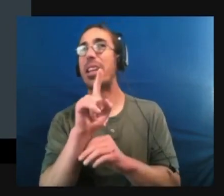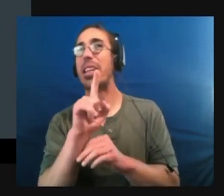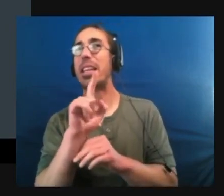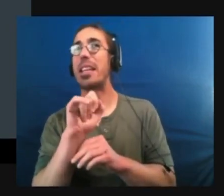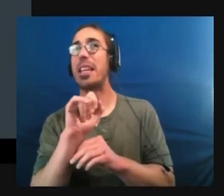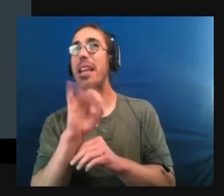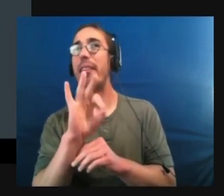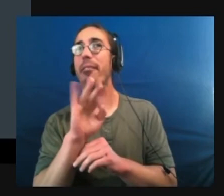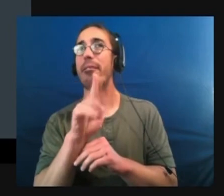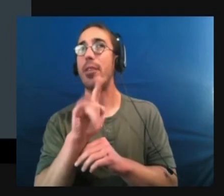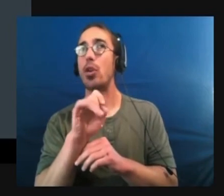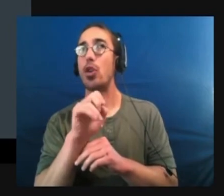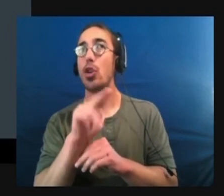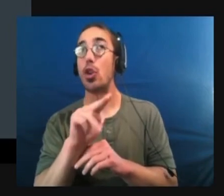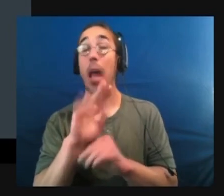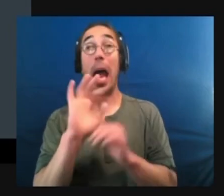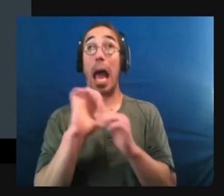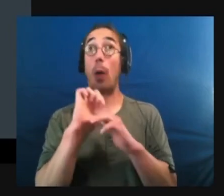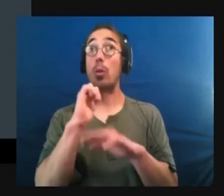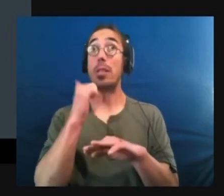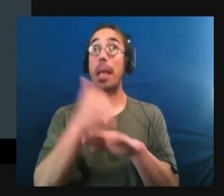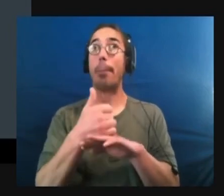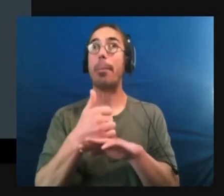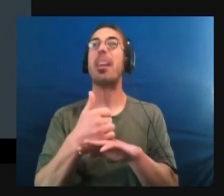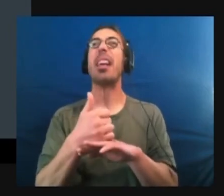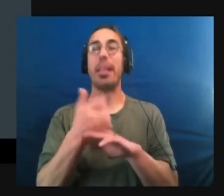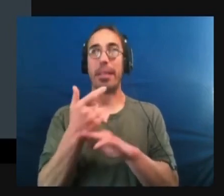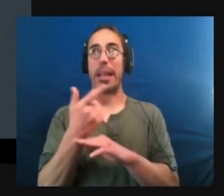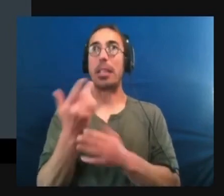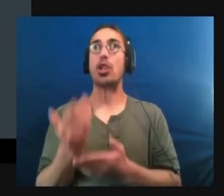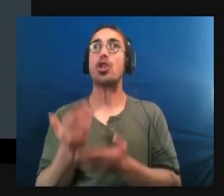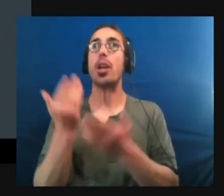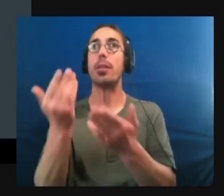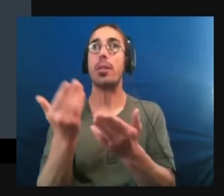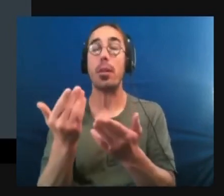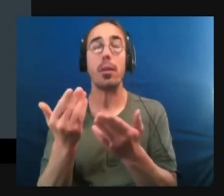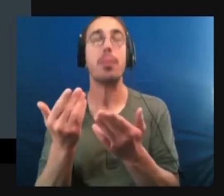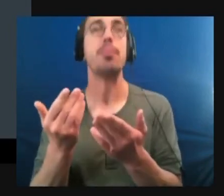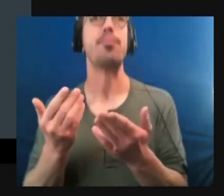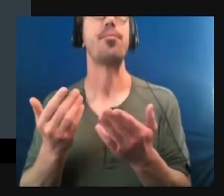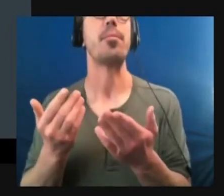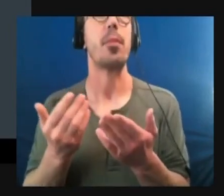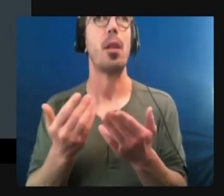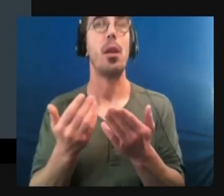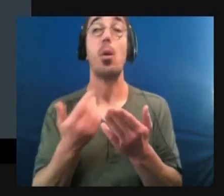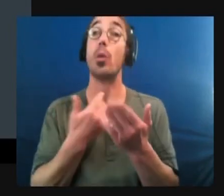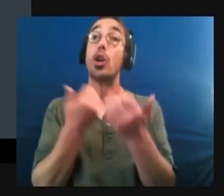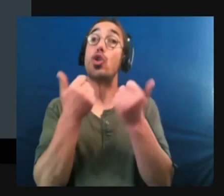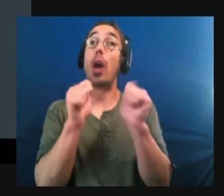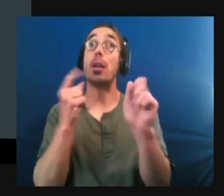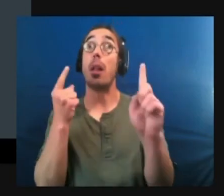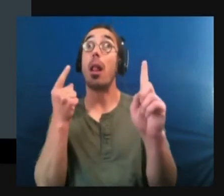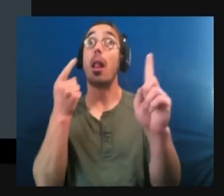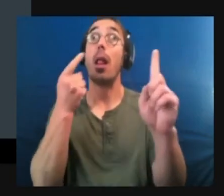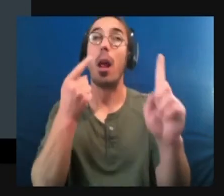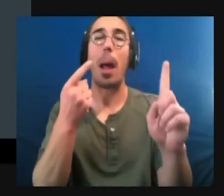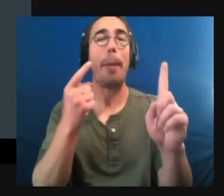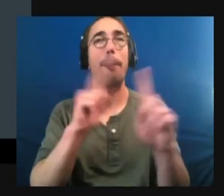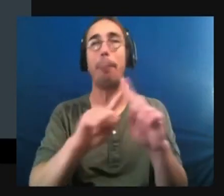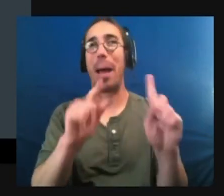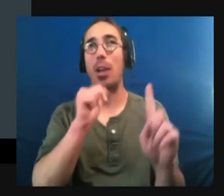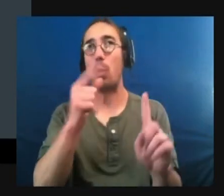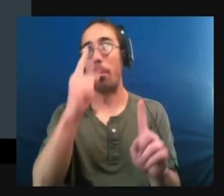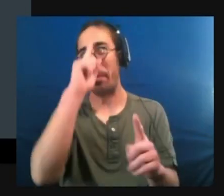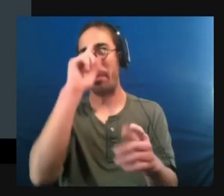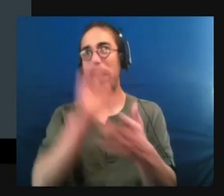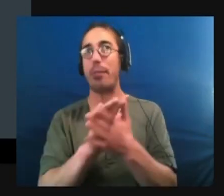that it's set up is actually suggesting that this is what we're working toward, but I don't think so. This